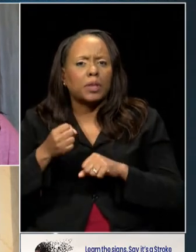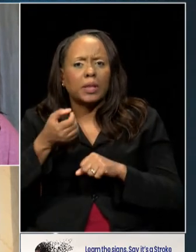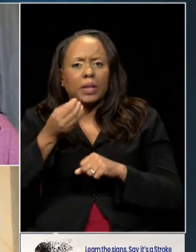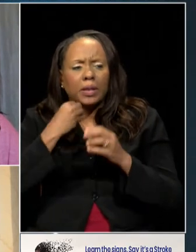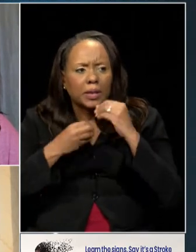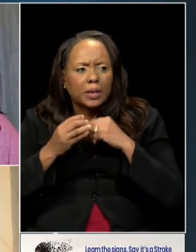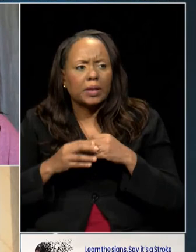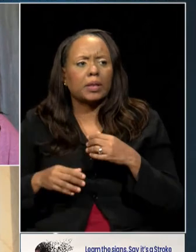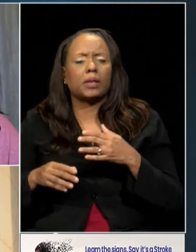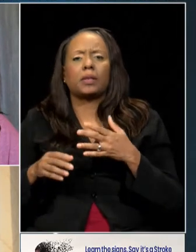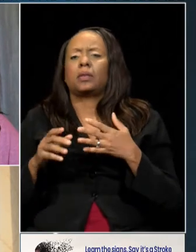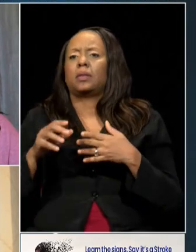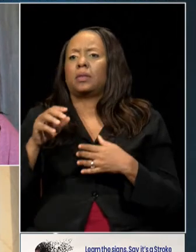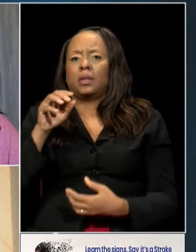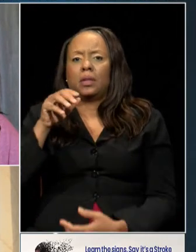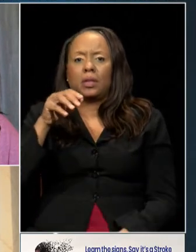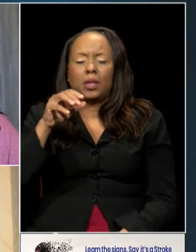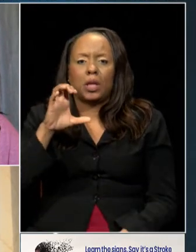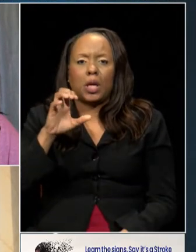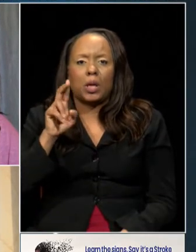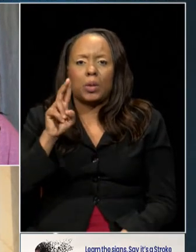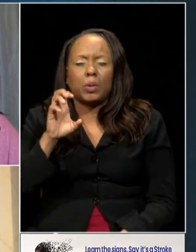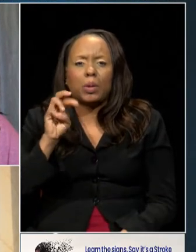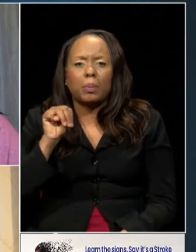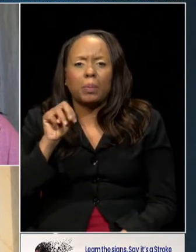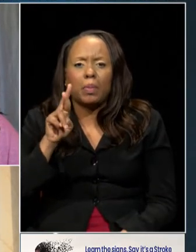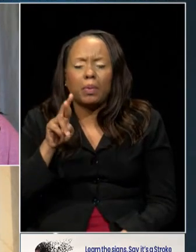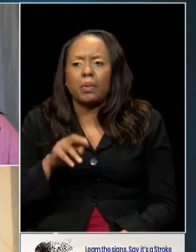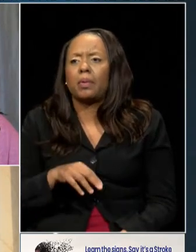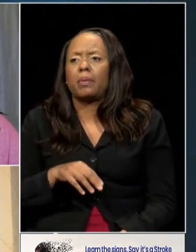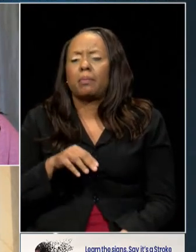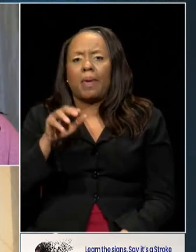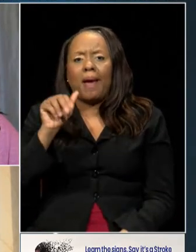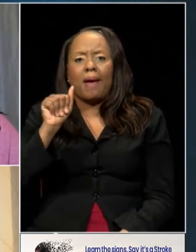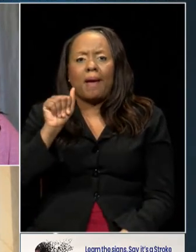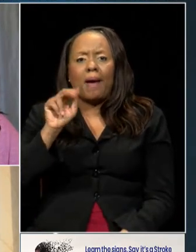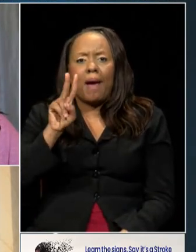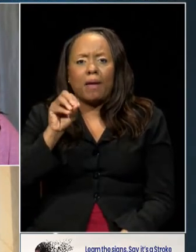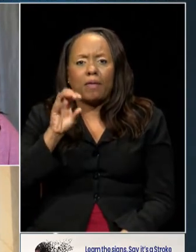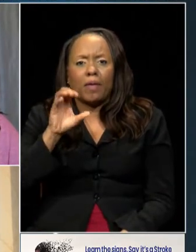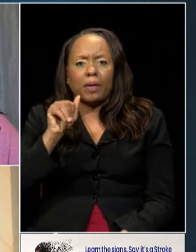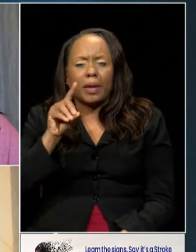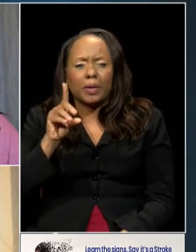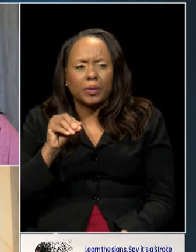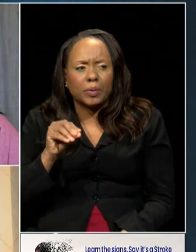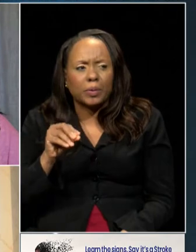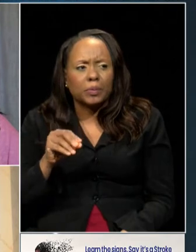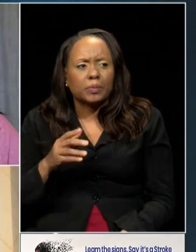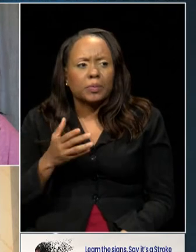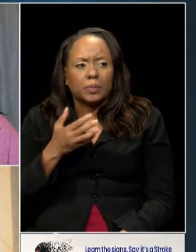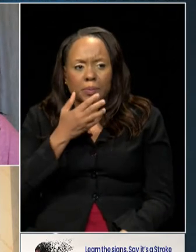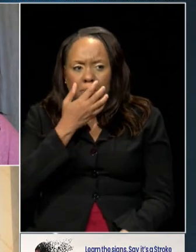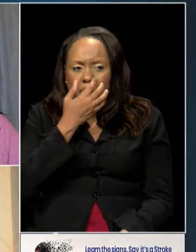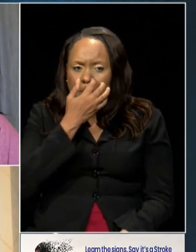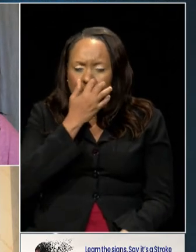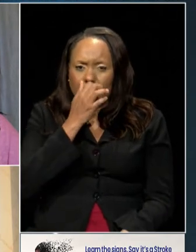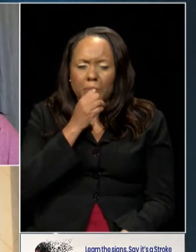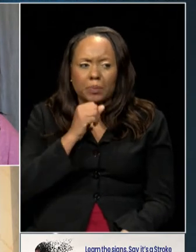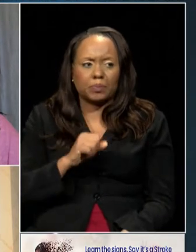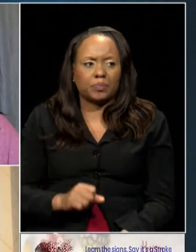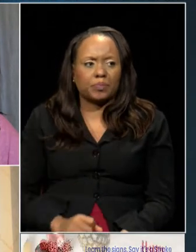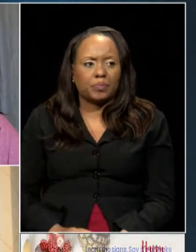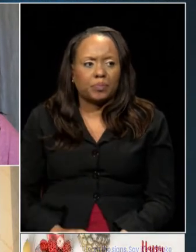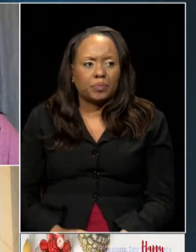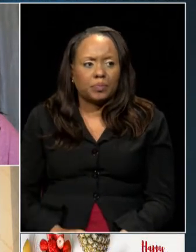avocado, cucumber. I don't know what else I missed, but the call is falling in and out. Is it best for me to go